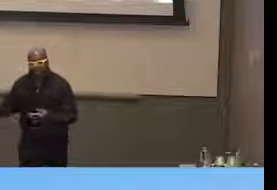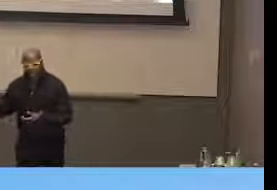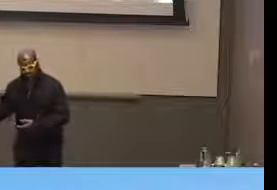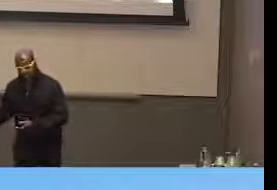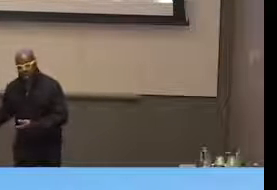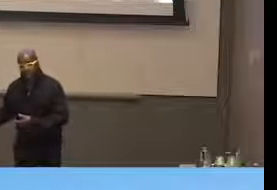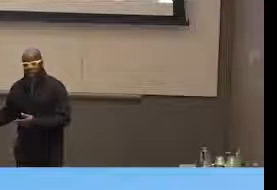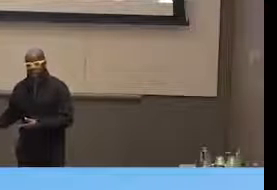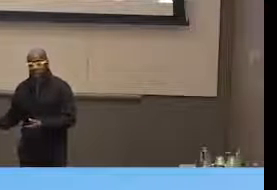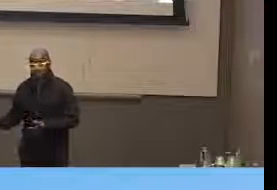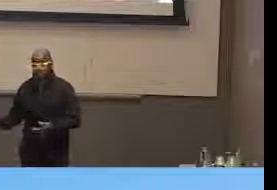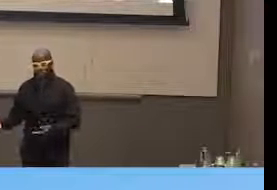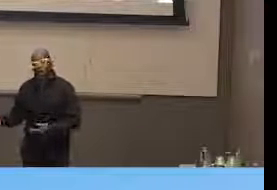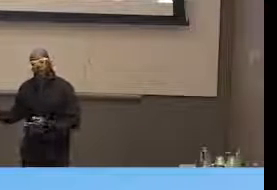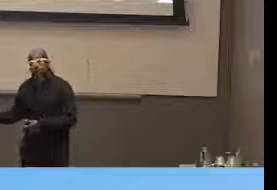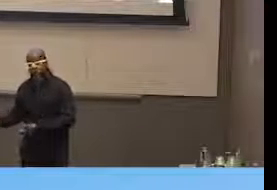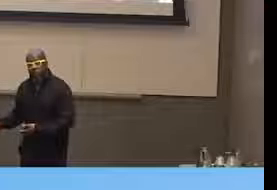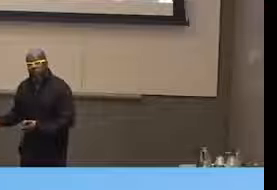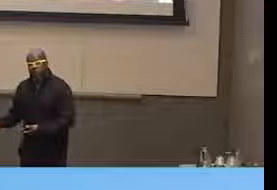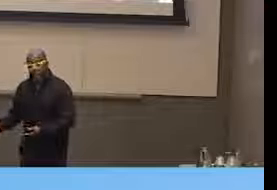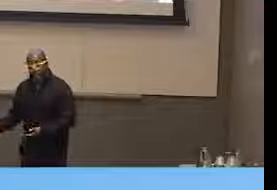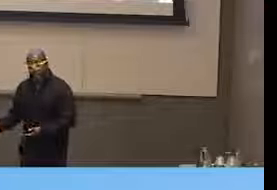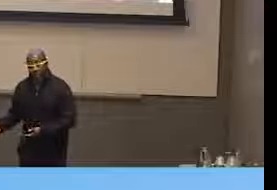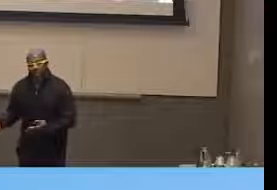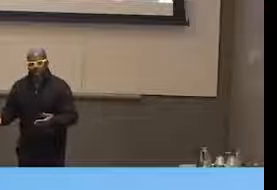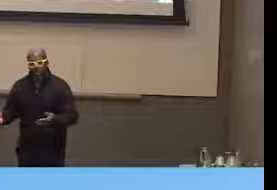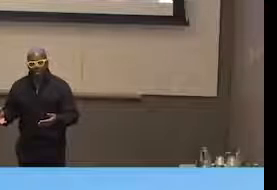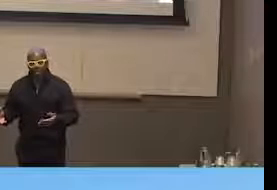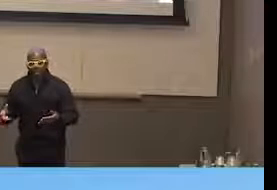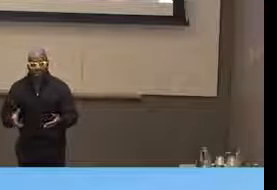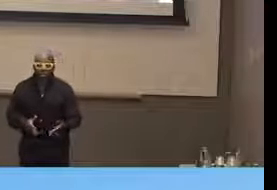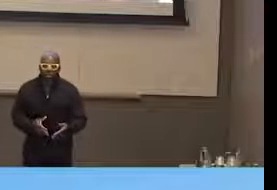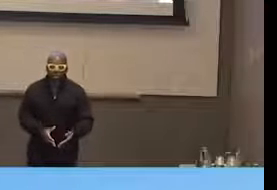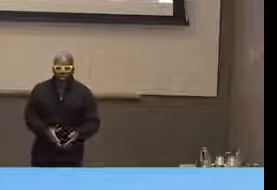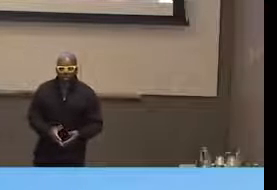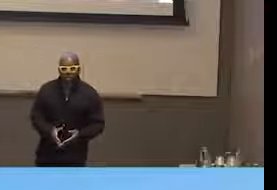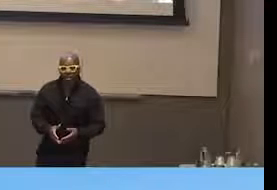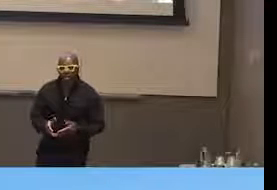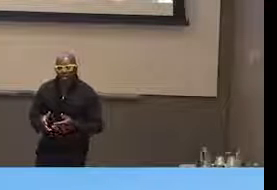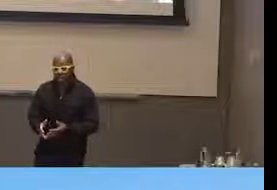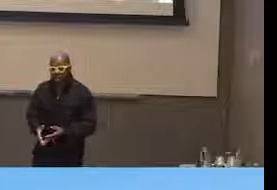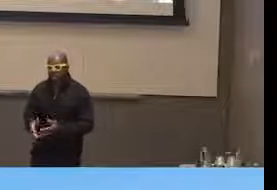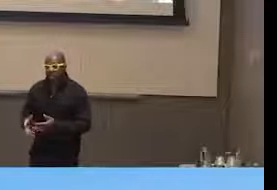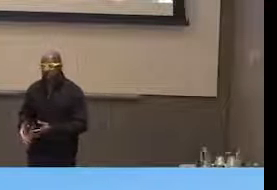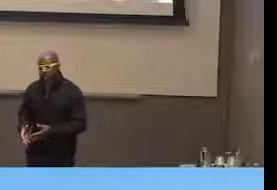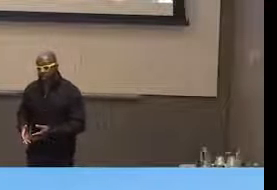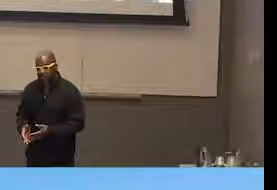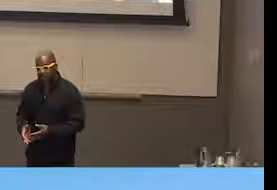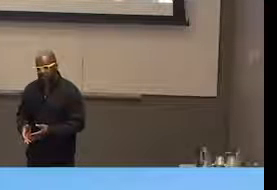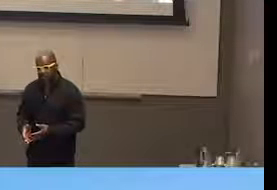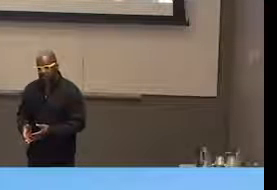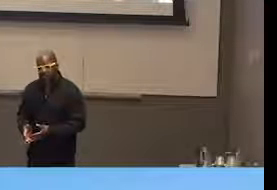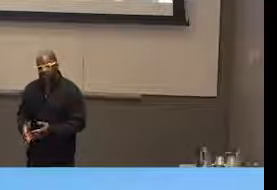mean San Francisco Animal Care and Control, who we worked with on the project, most of those reports were in wealthier